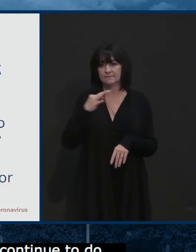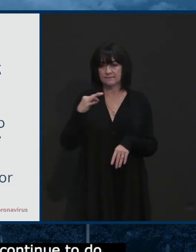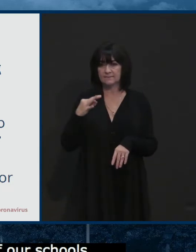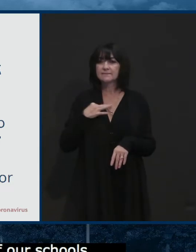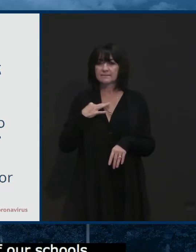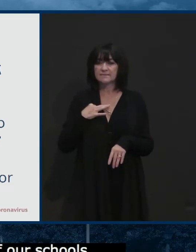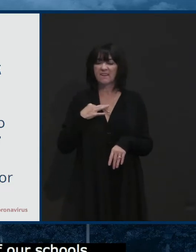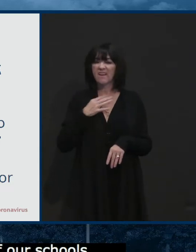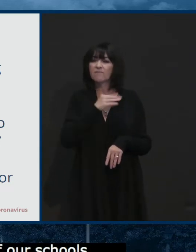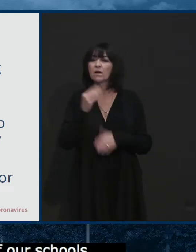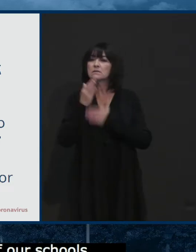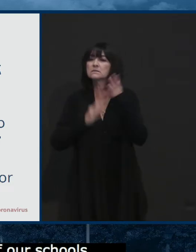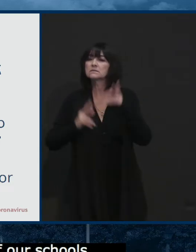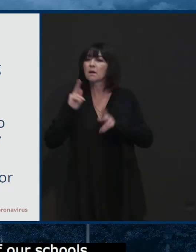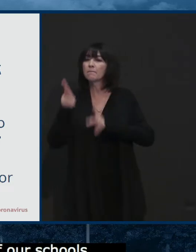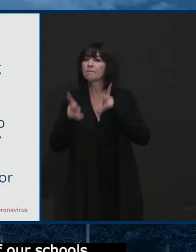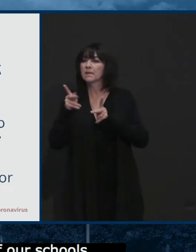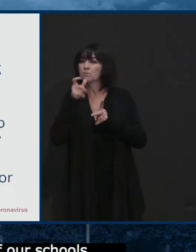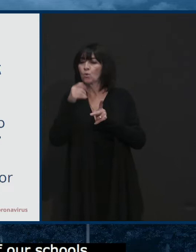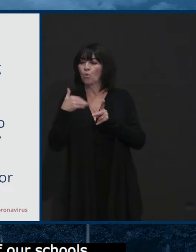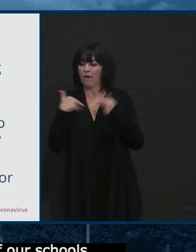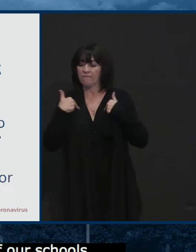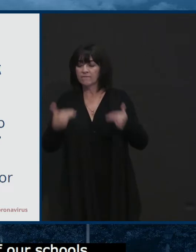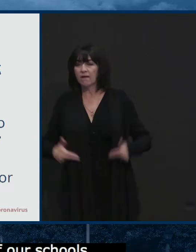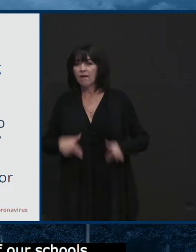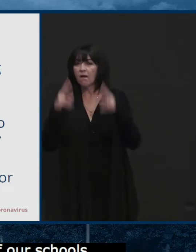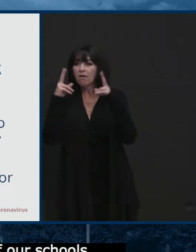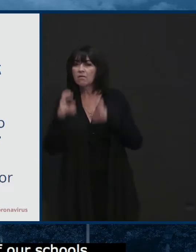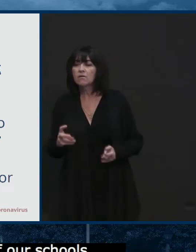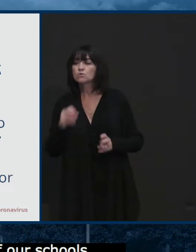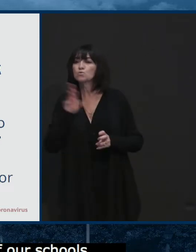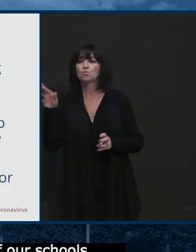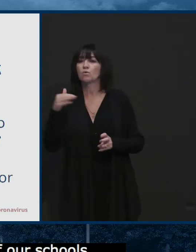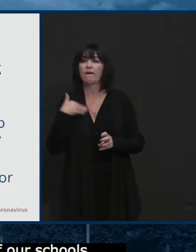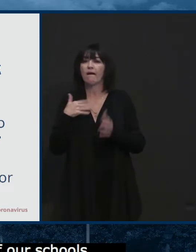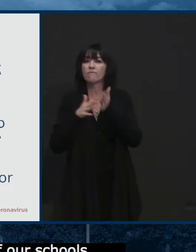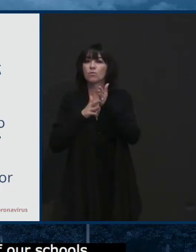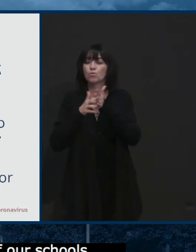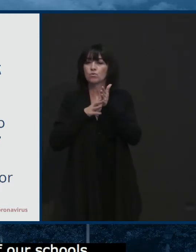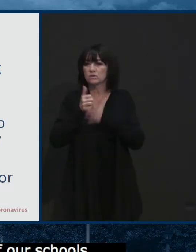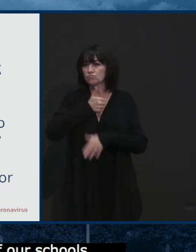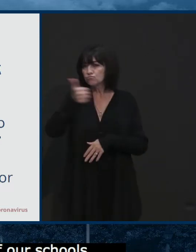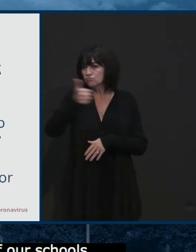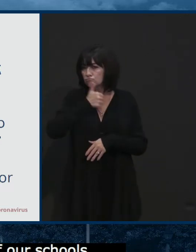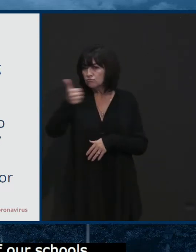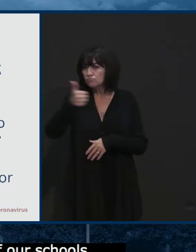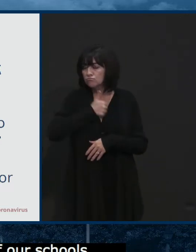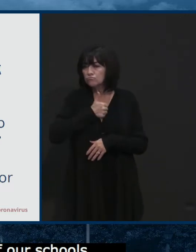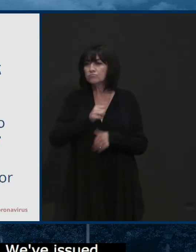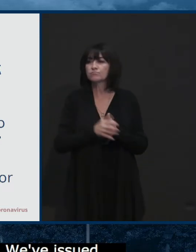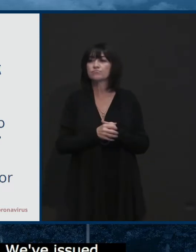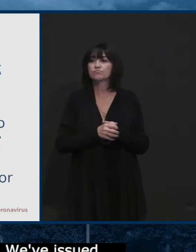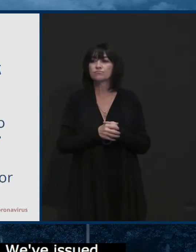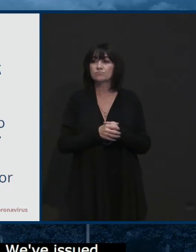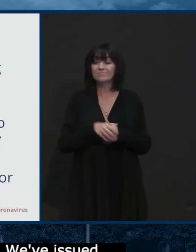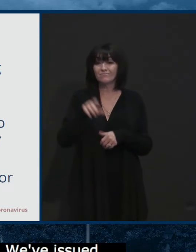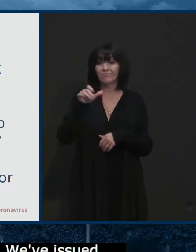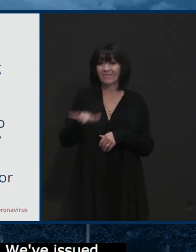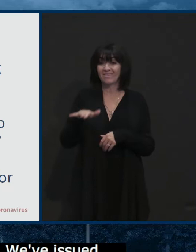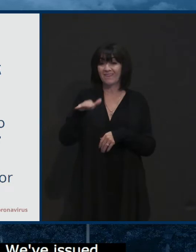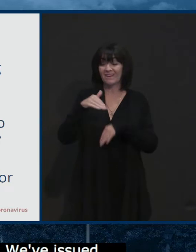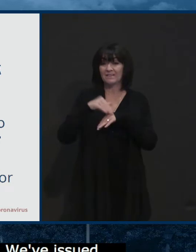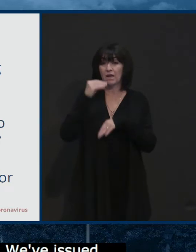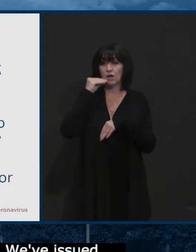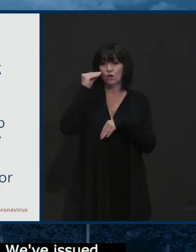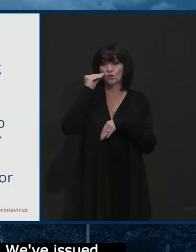other issues getting to a site. We've issued over 25,000 URLs for that at-home testing kits, and